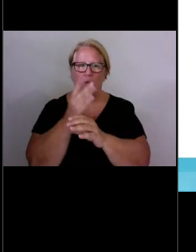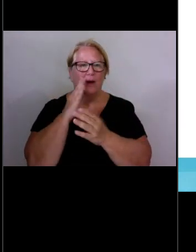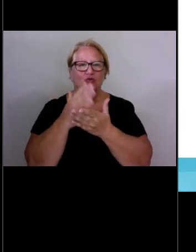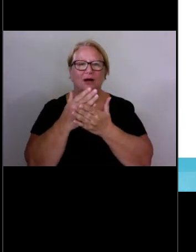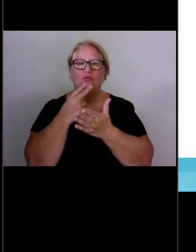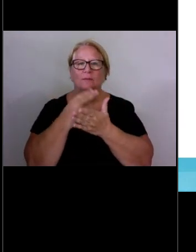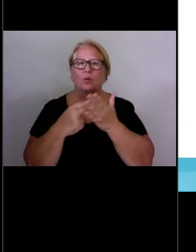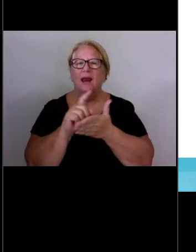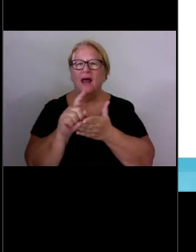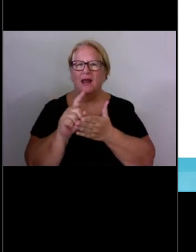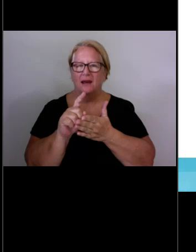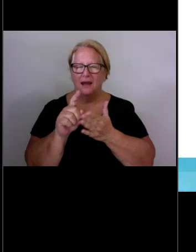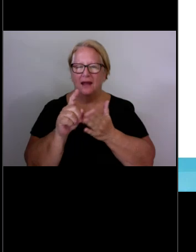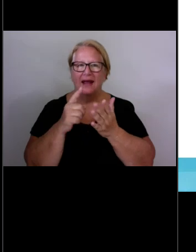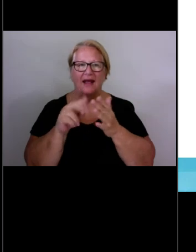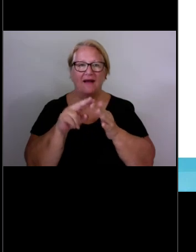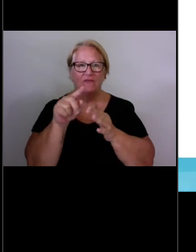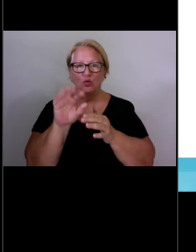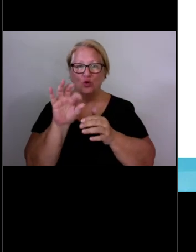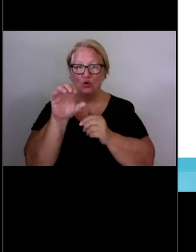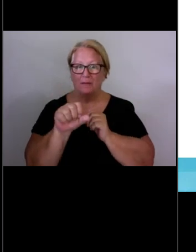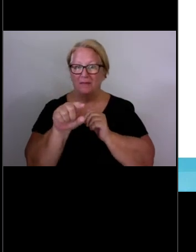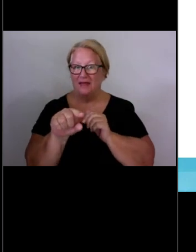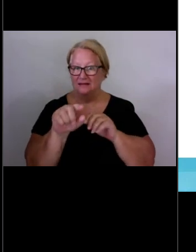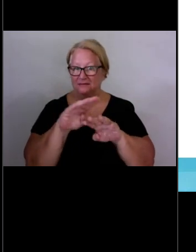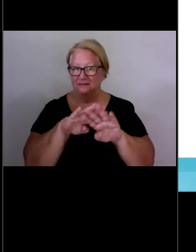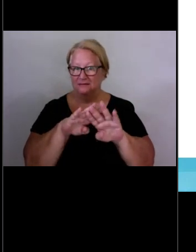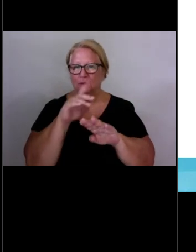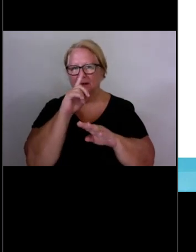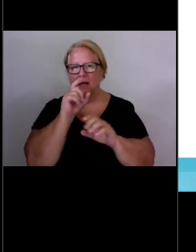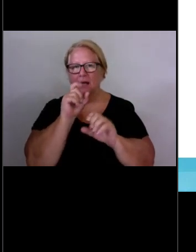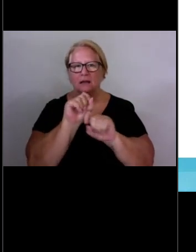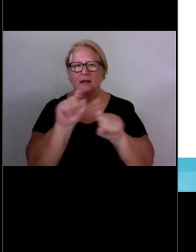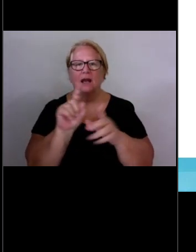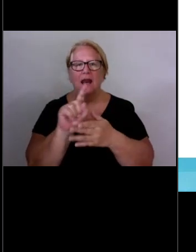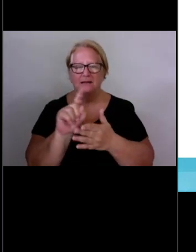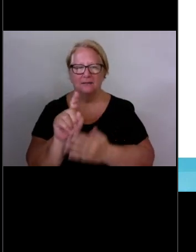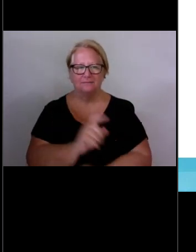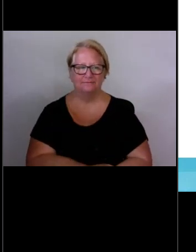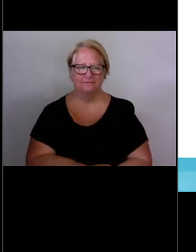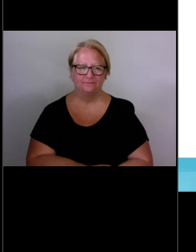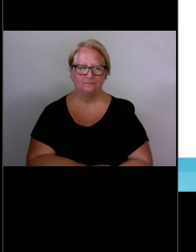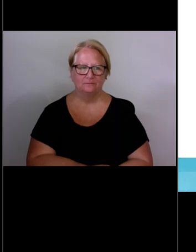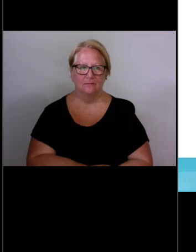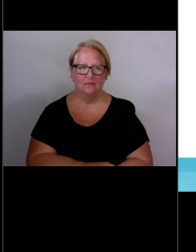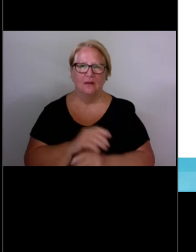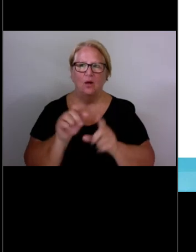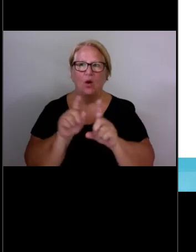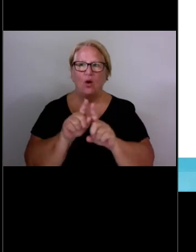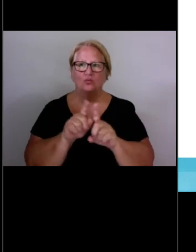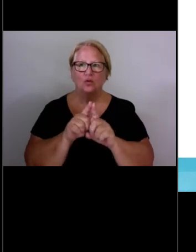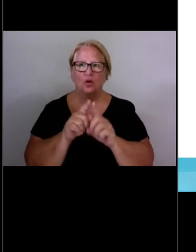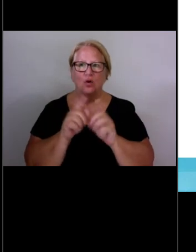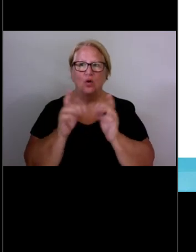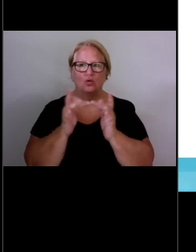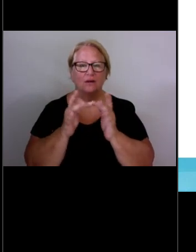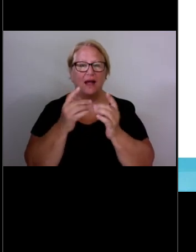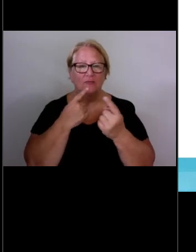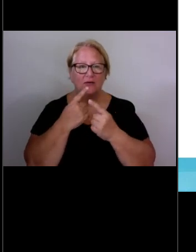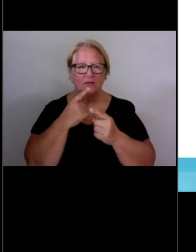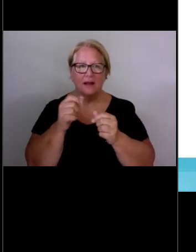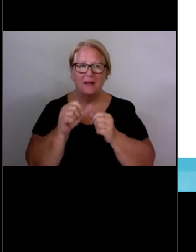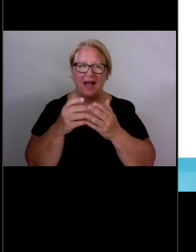afterwards. So if you don't grab that link now, we'll share it again at a later date. and also your contact details. So they're the best way to